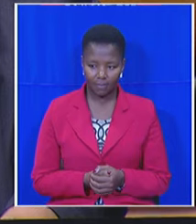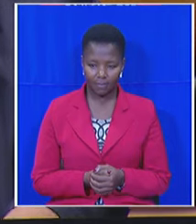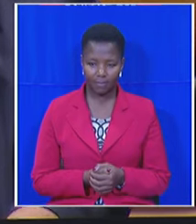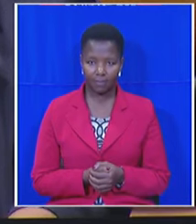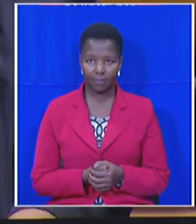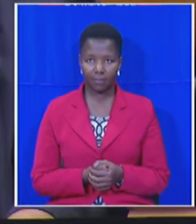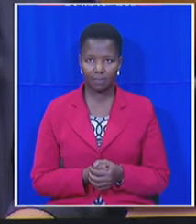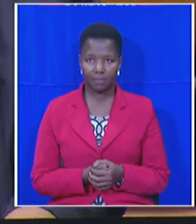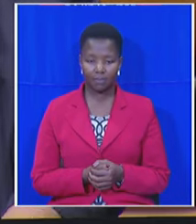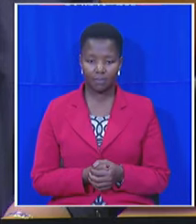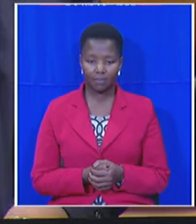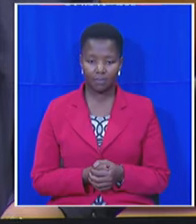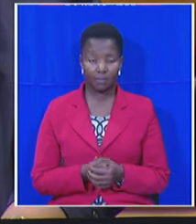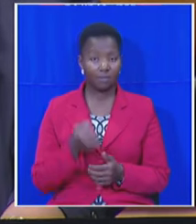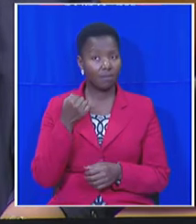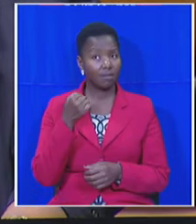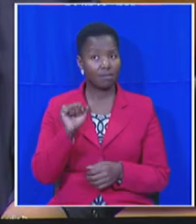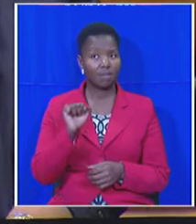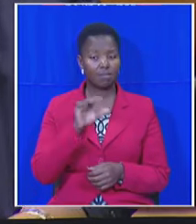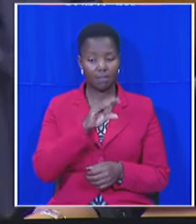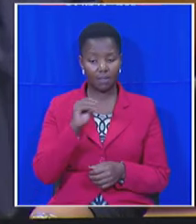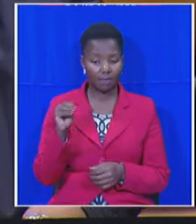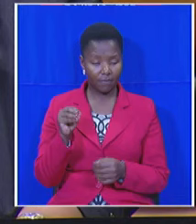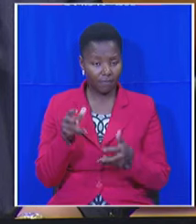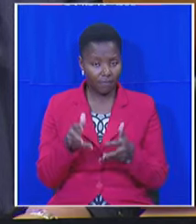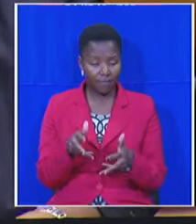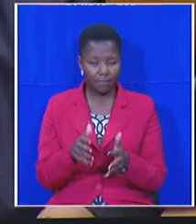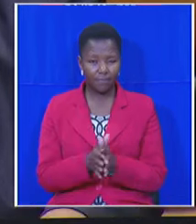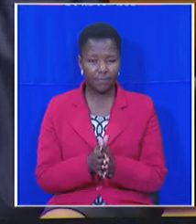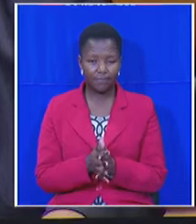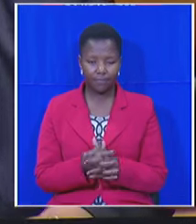again. Are there any objections to the vote?